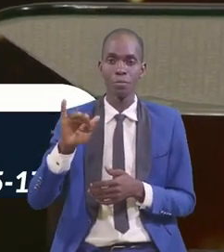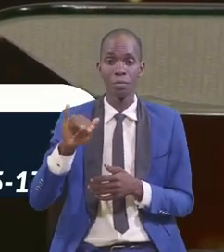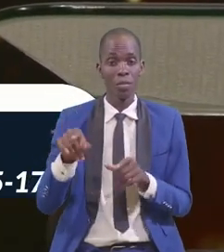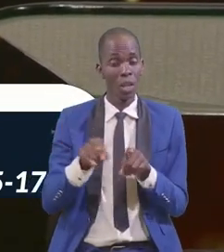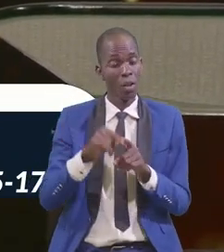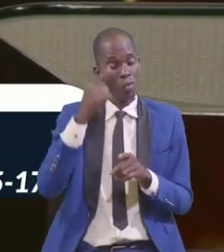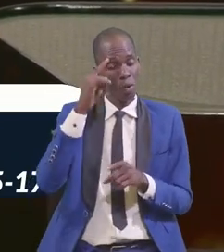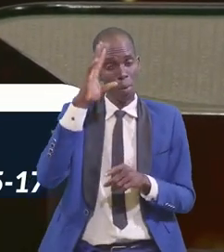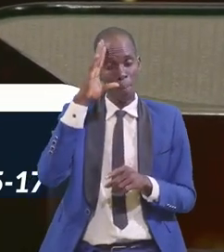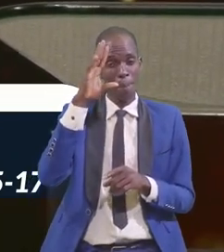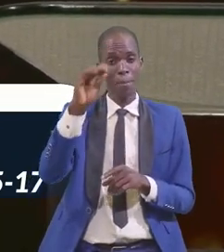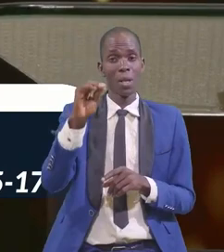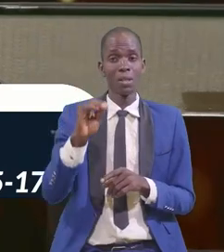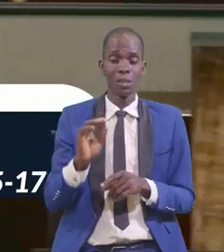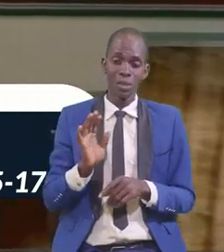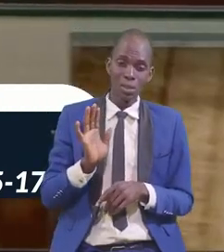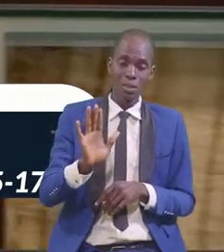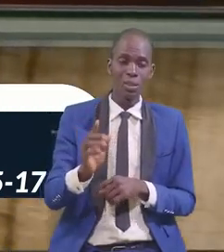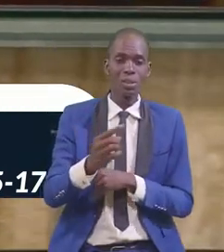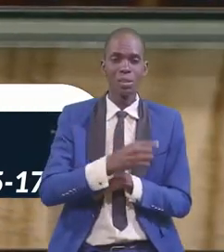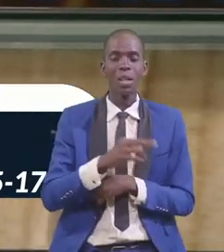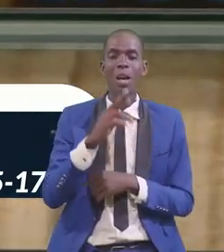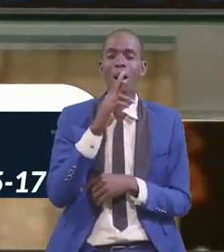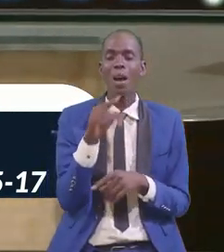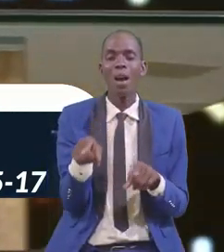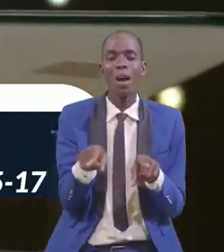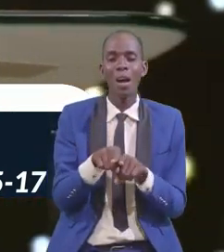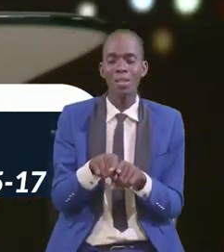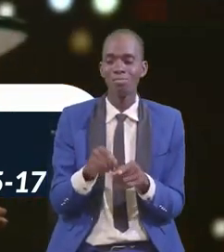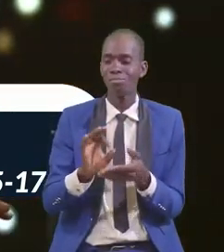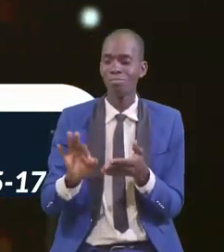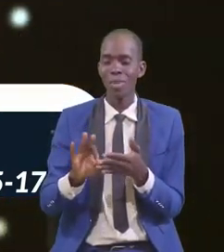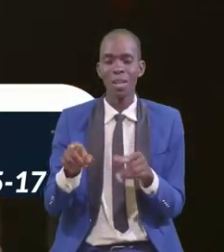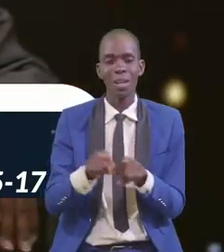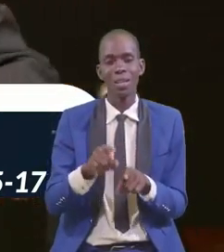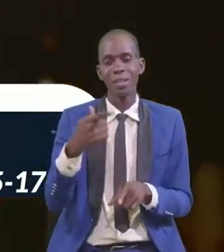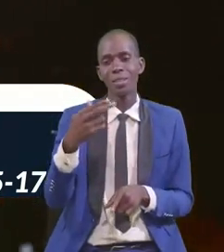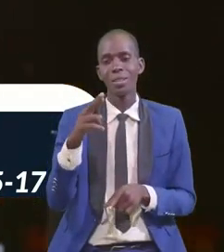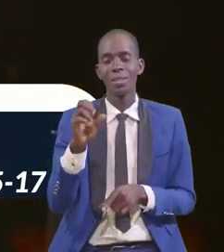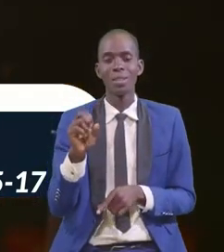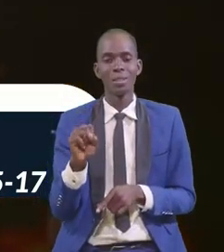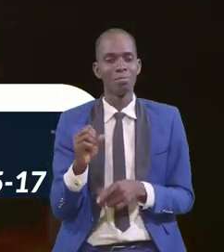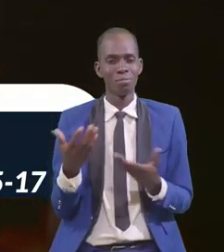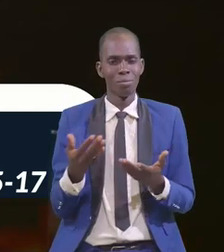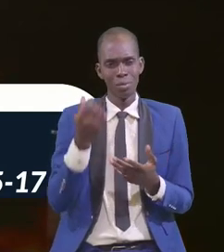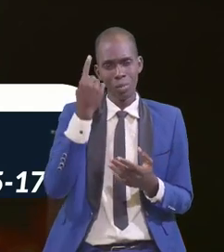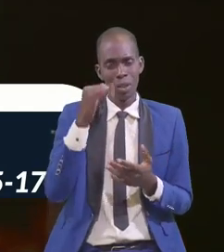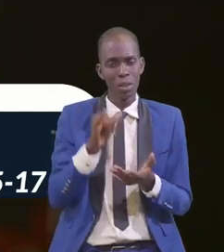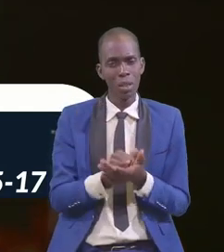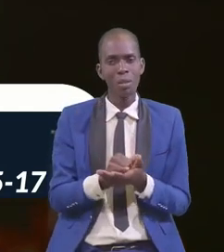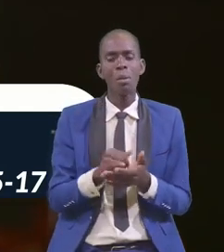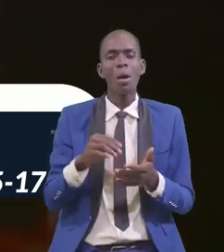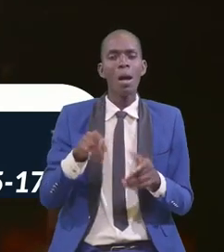man, his days are as grass. You see that? As for man, his days are as